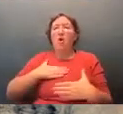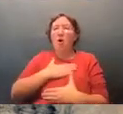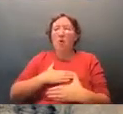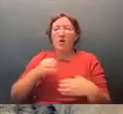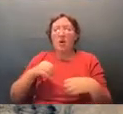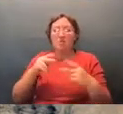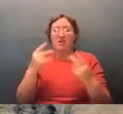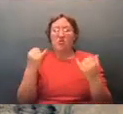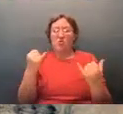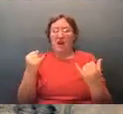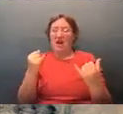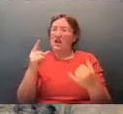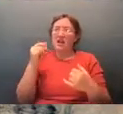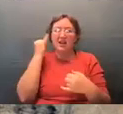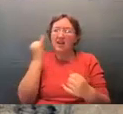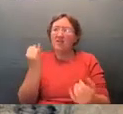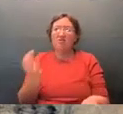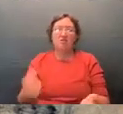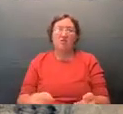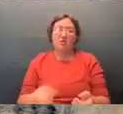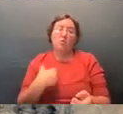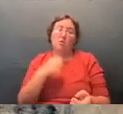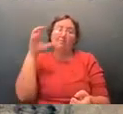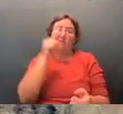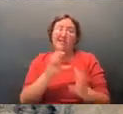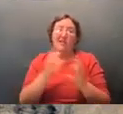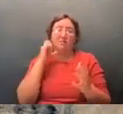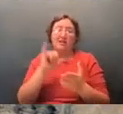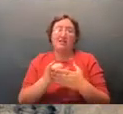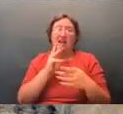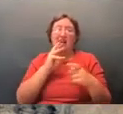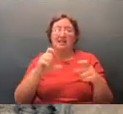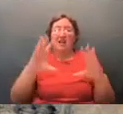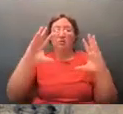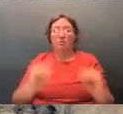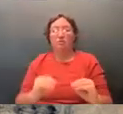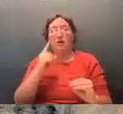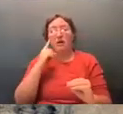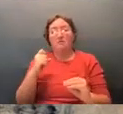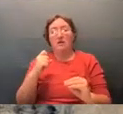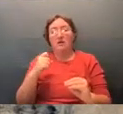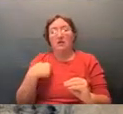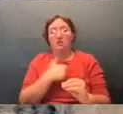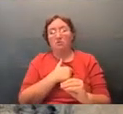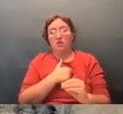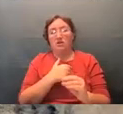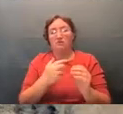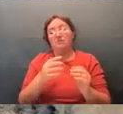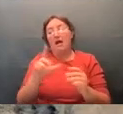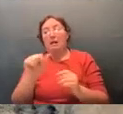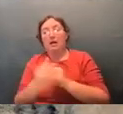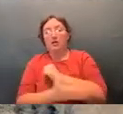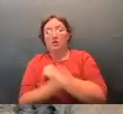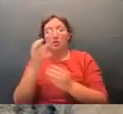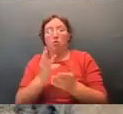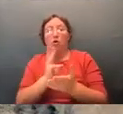us today, we're missing out on something that long time ago, some things happened. You can go